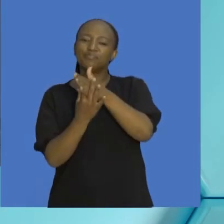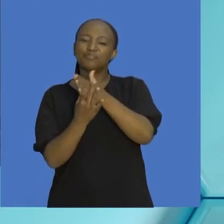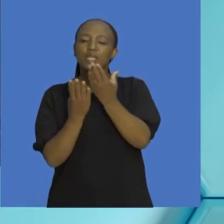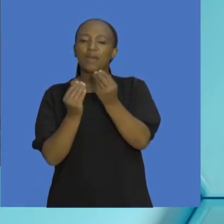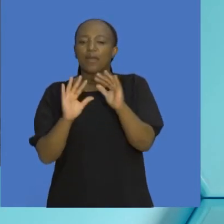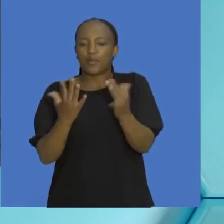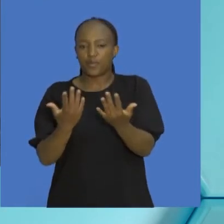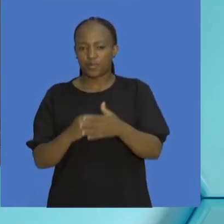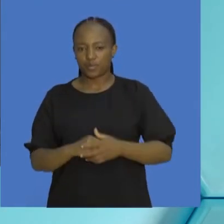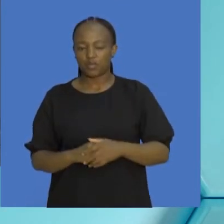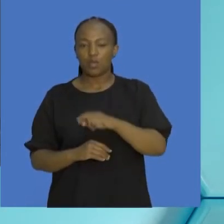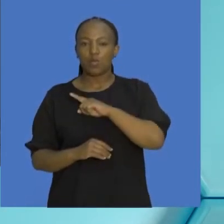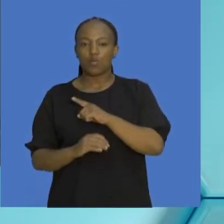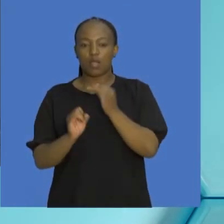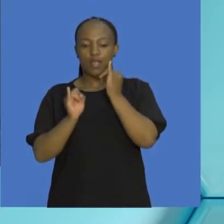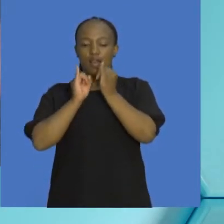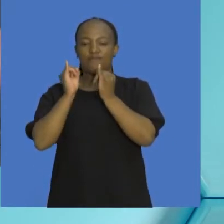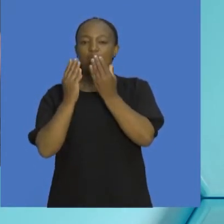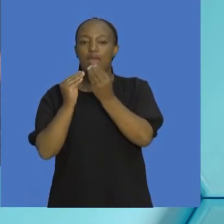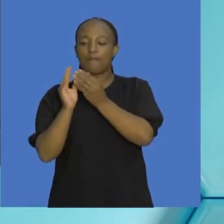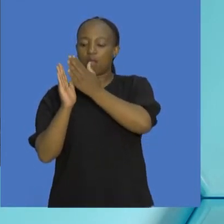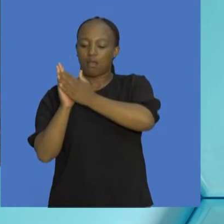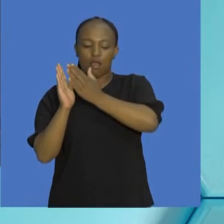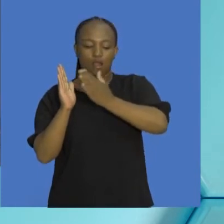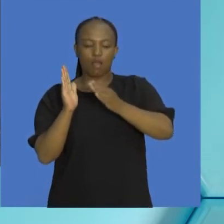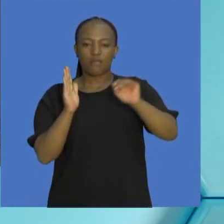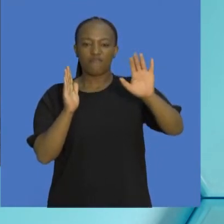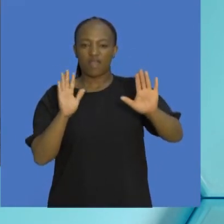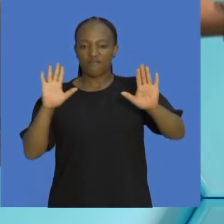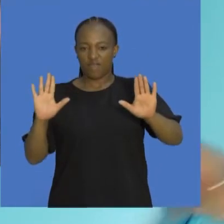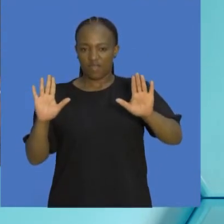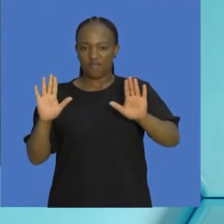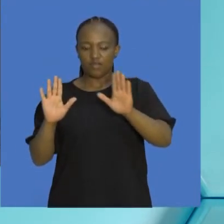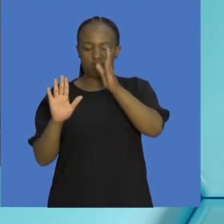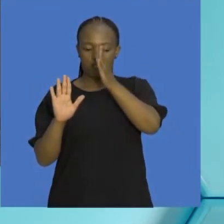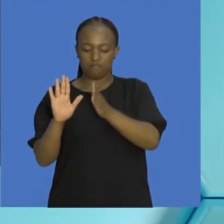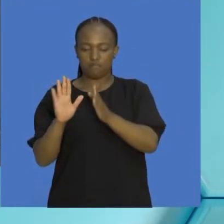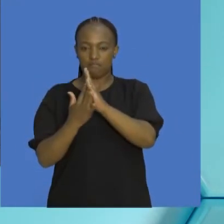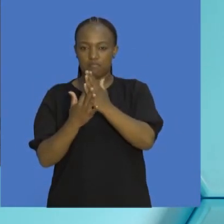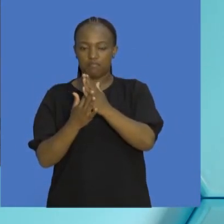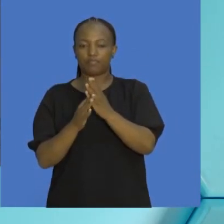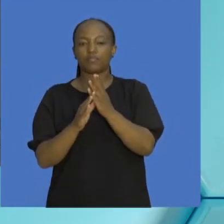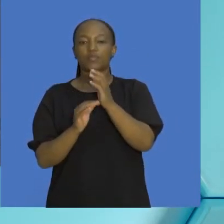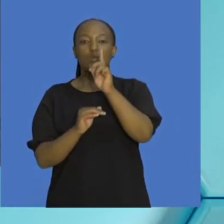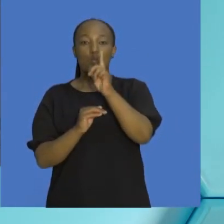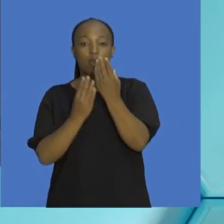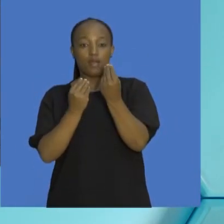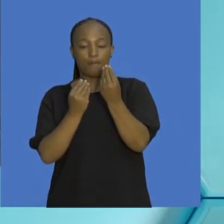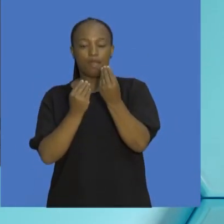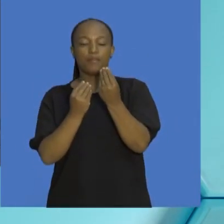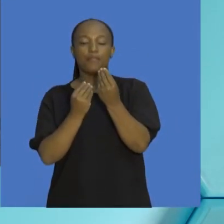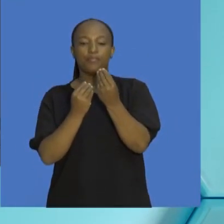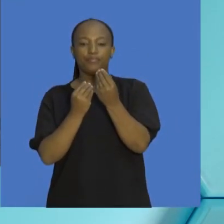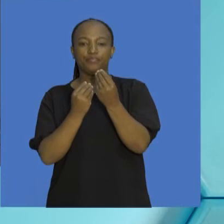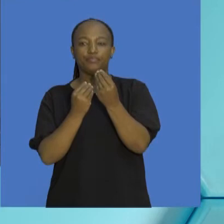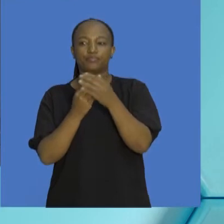median? Because here we have 11 numbers. It's easy because 5 that side, 5 that side. In the middle, we have one number